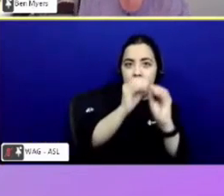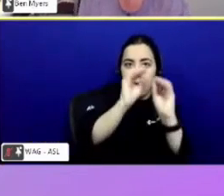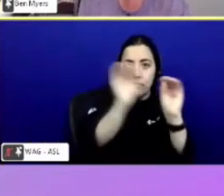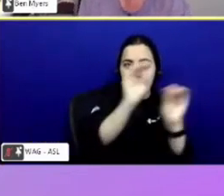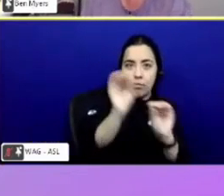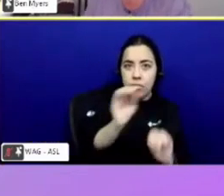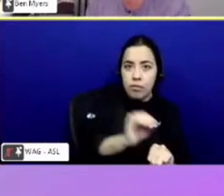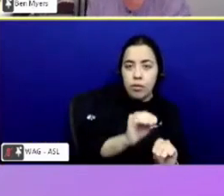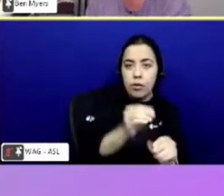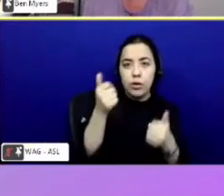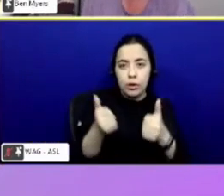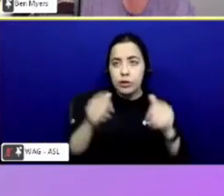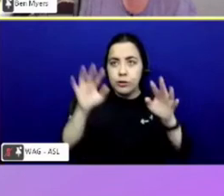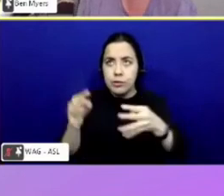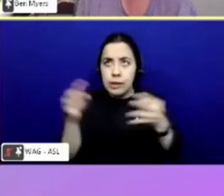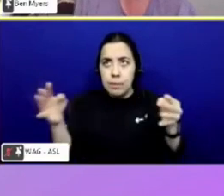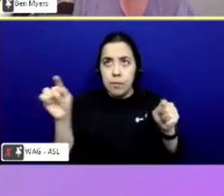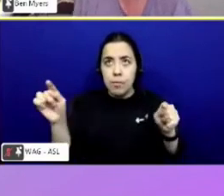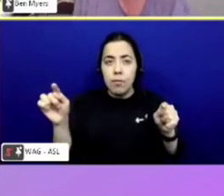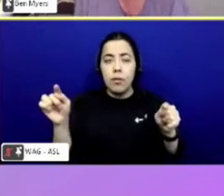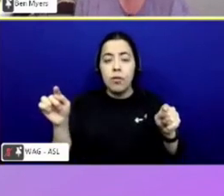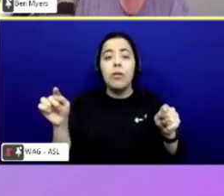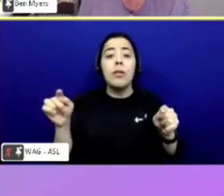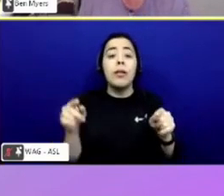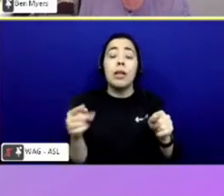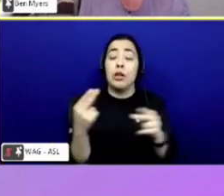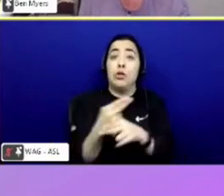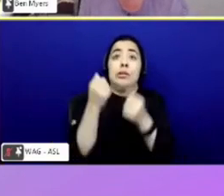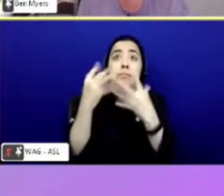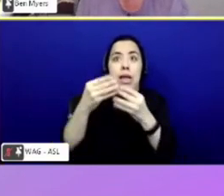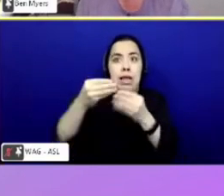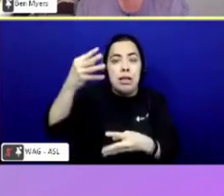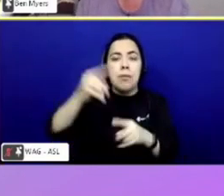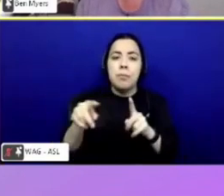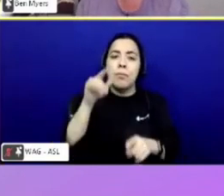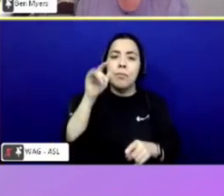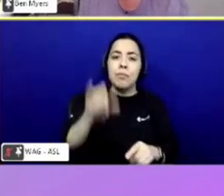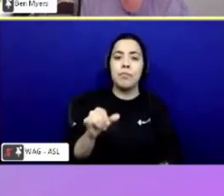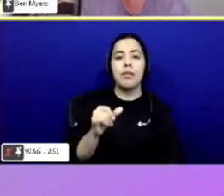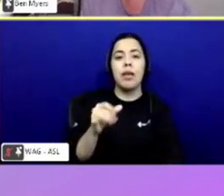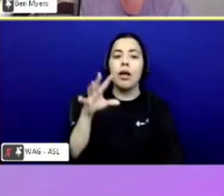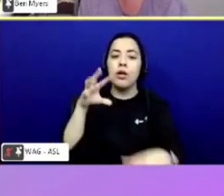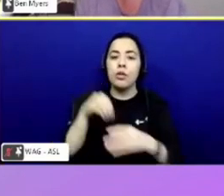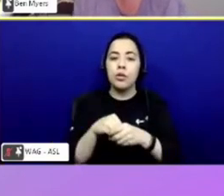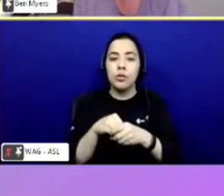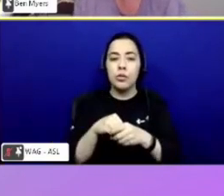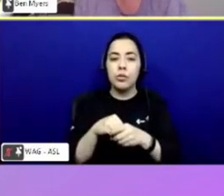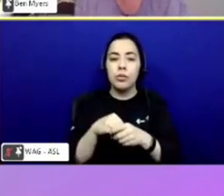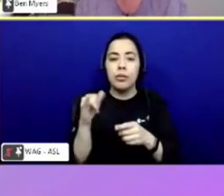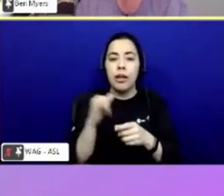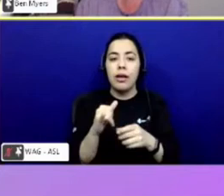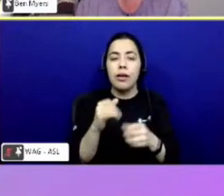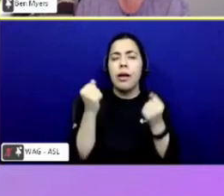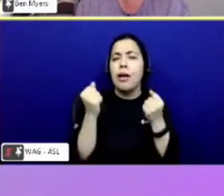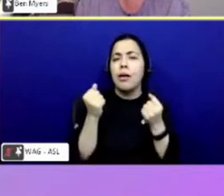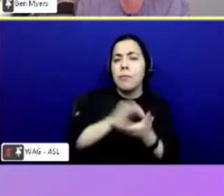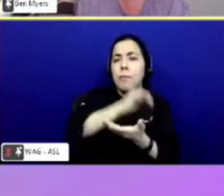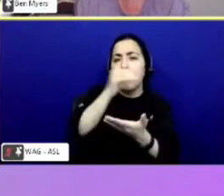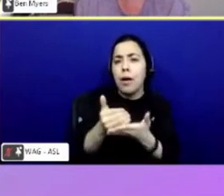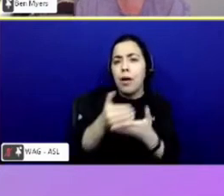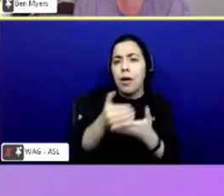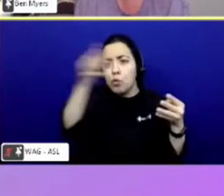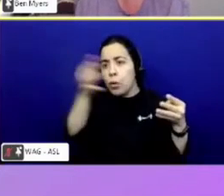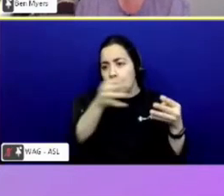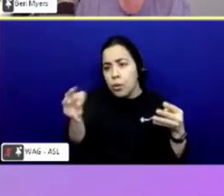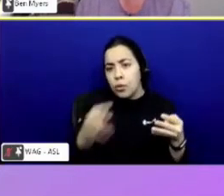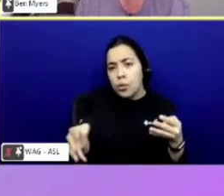those heuristics, I've left a lot of them out of this slide, but those heuristics include things like, well, how many columns and rows are there? Is any